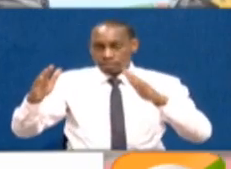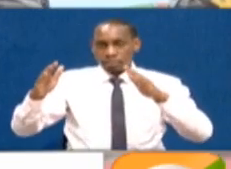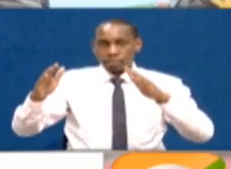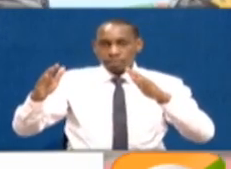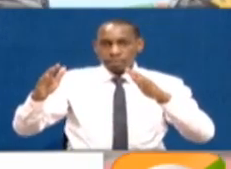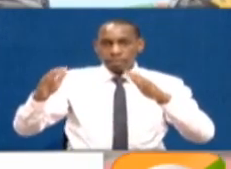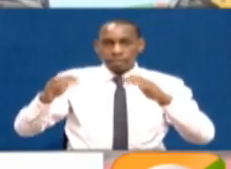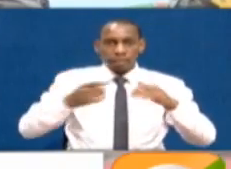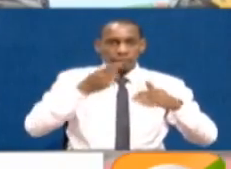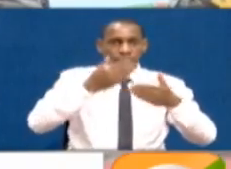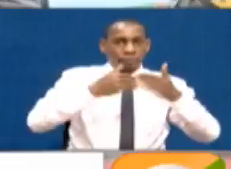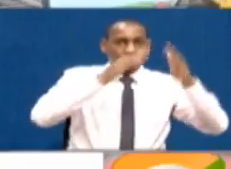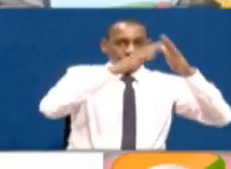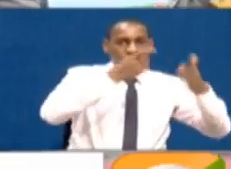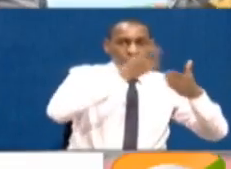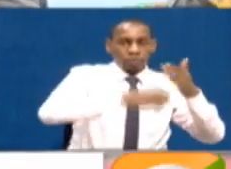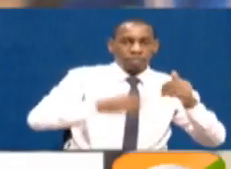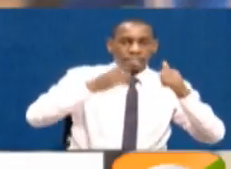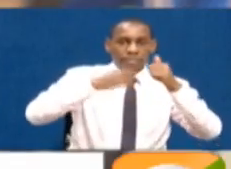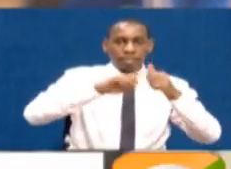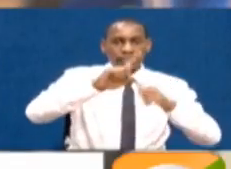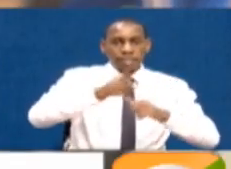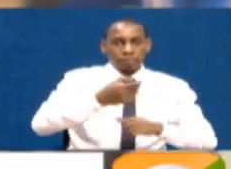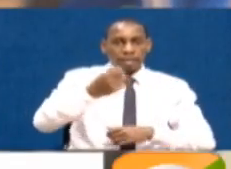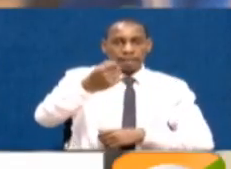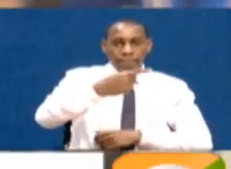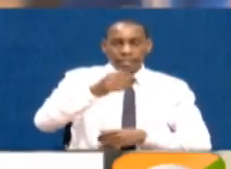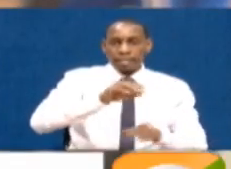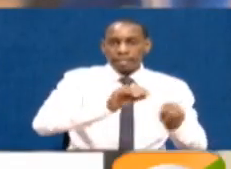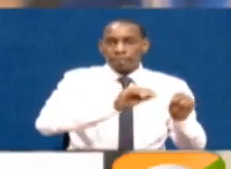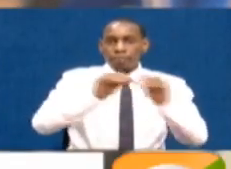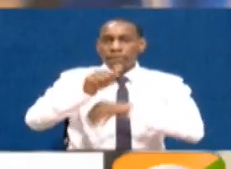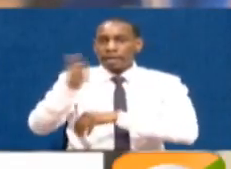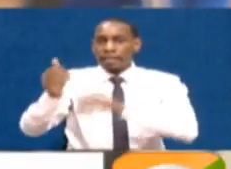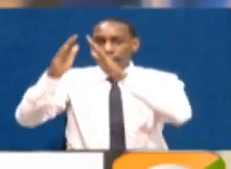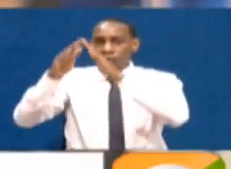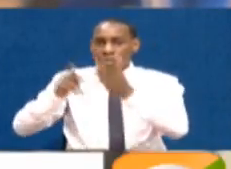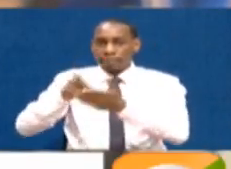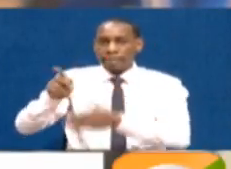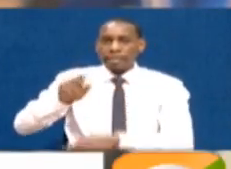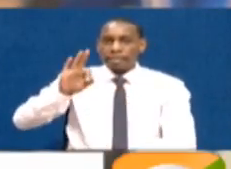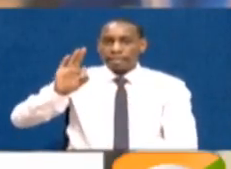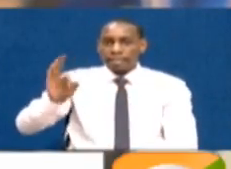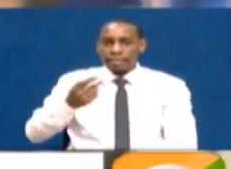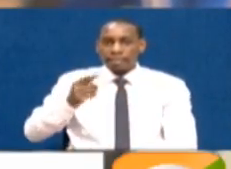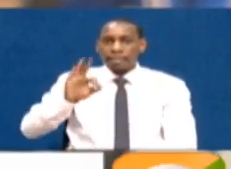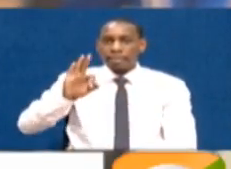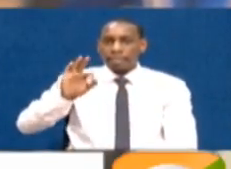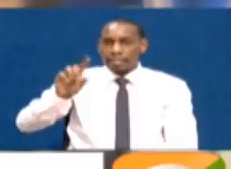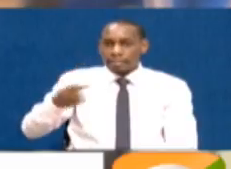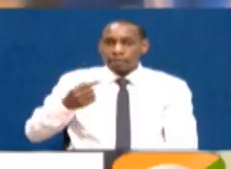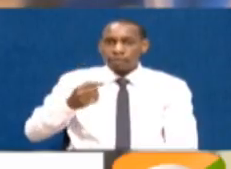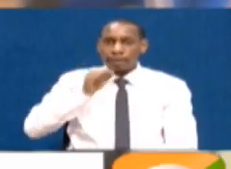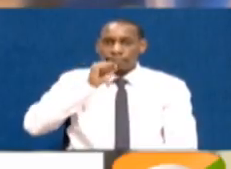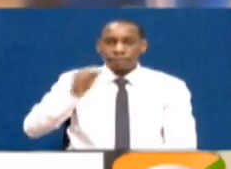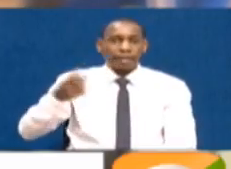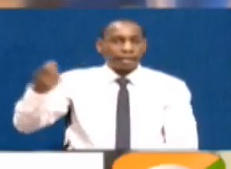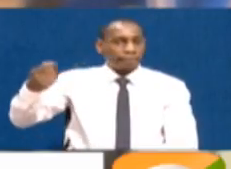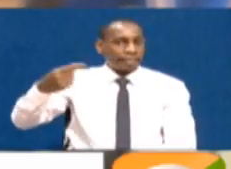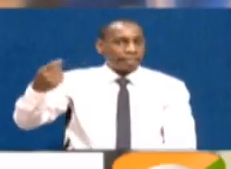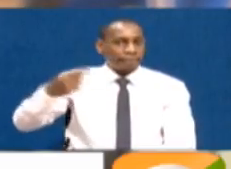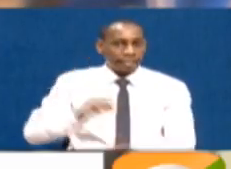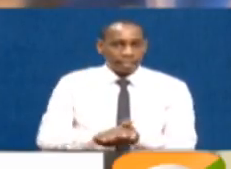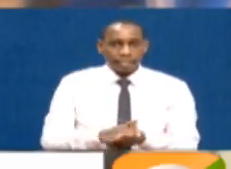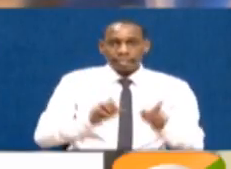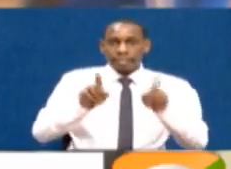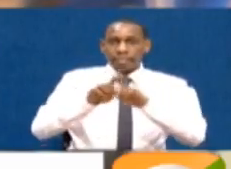The bedsitter was paying 6,000 shillings per month. So I shifted to another house where I'm paying 3,500 shillings per month. And